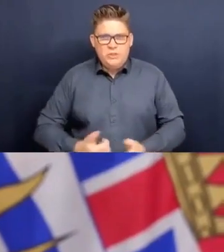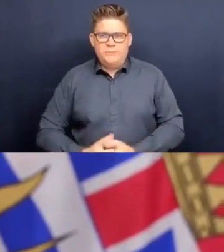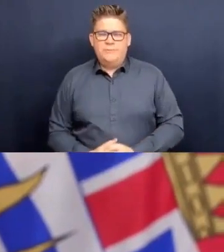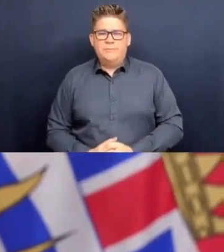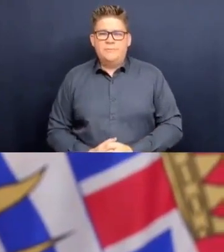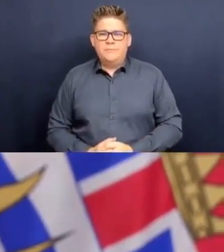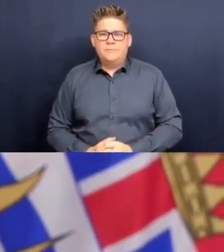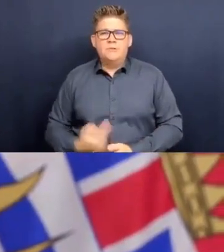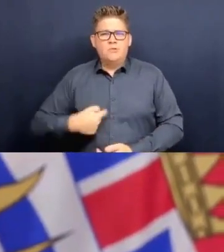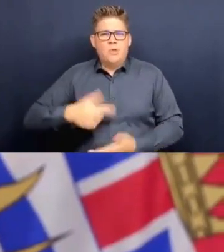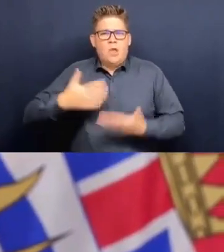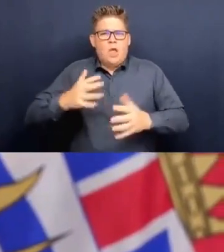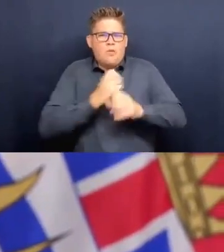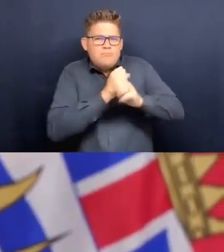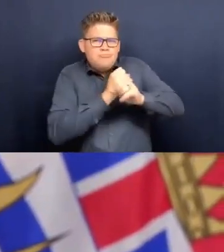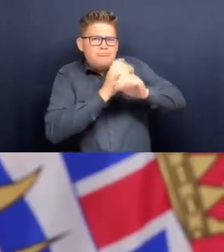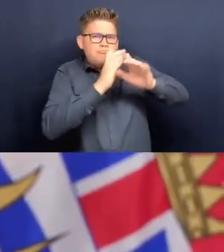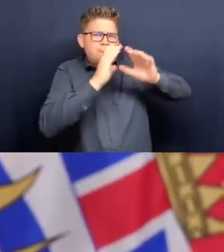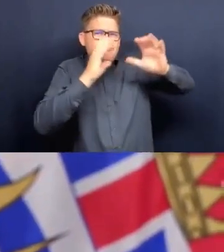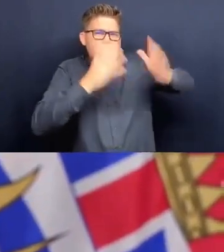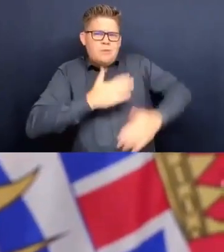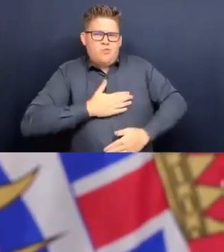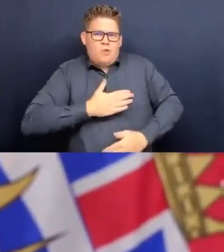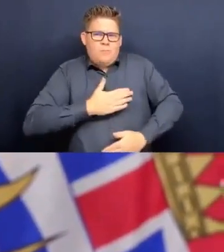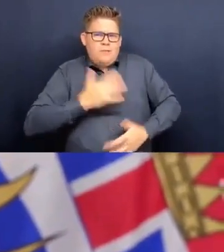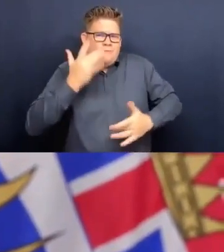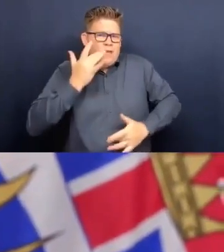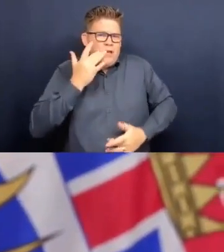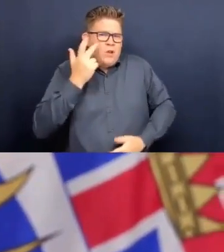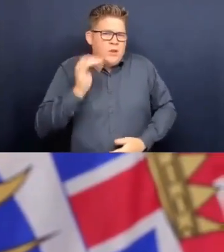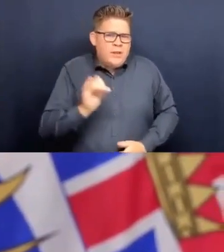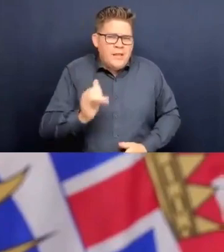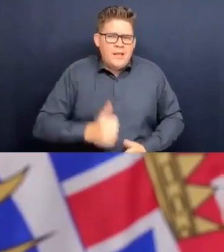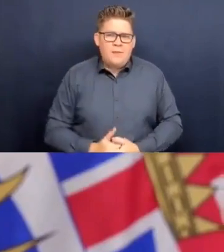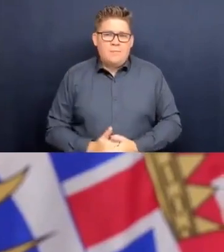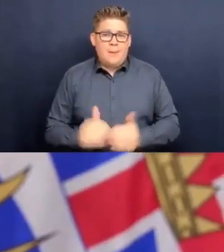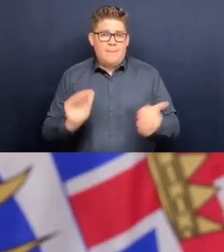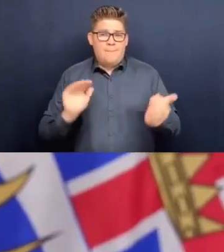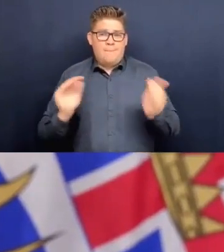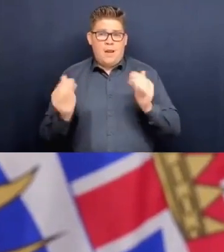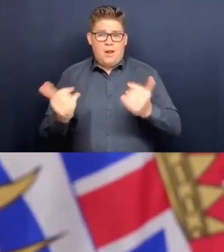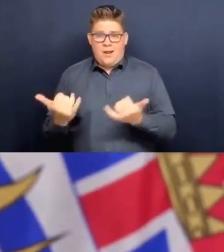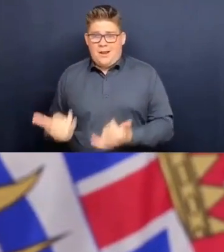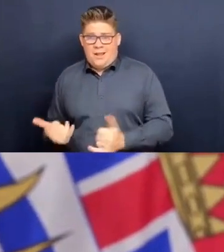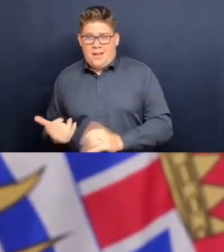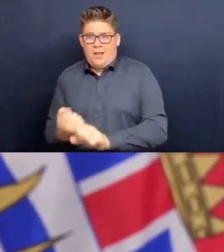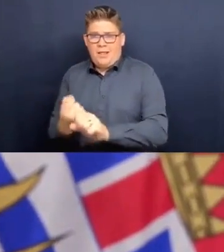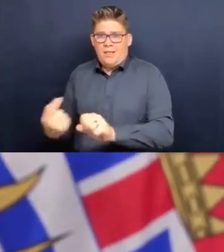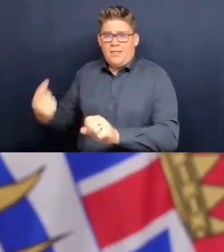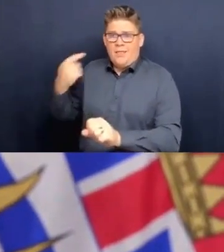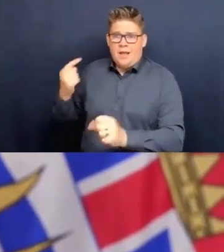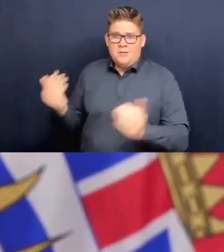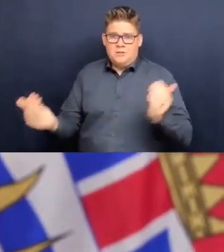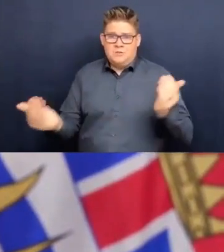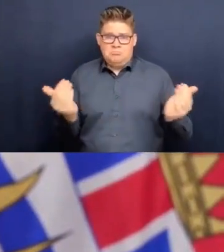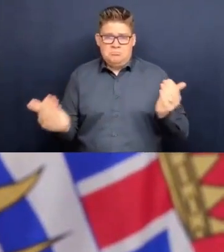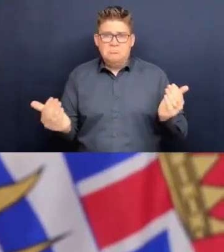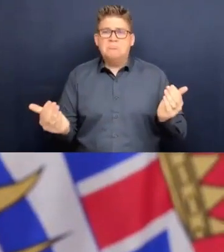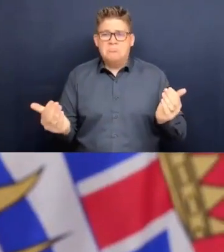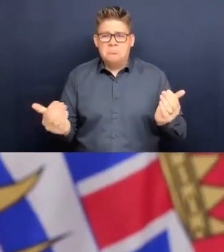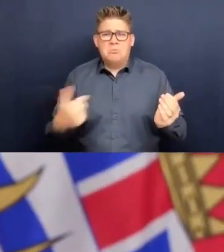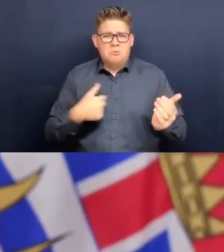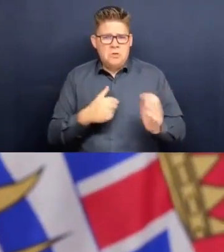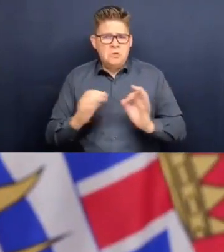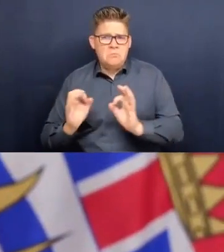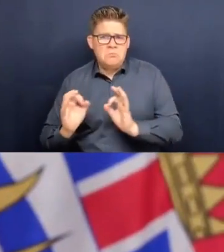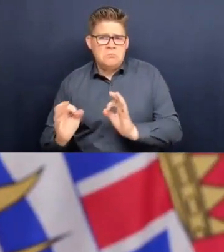in a very different place than we were a year ago. And that is largely because we've done a number of things. We started